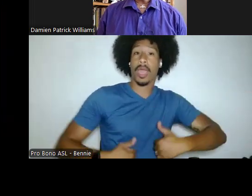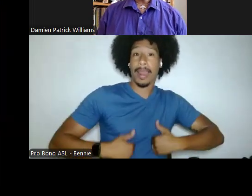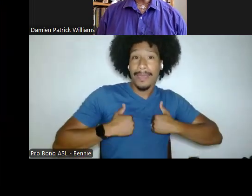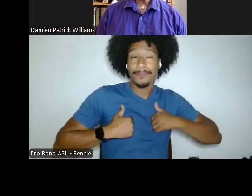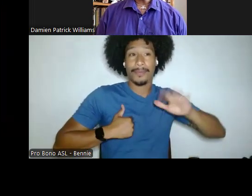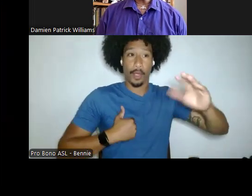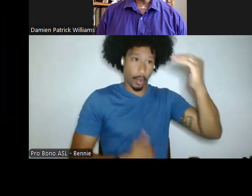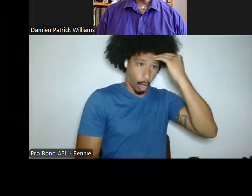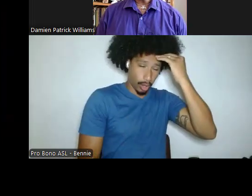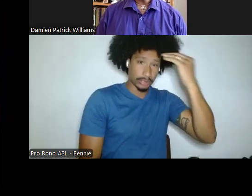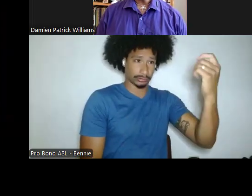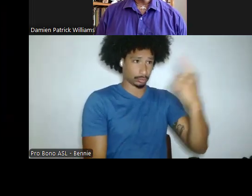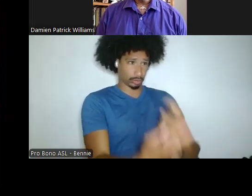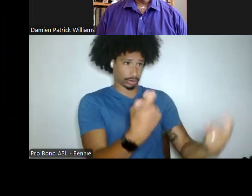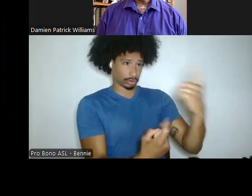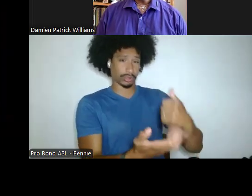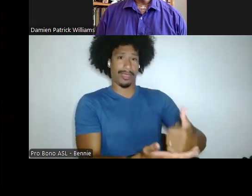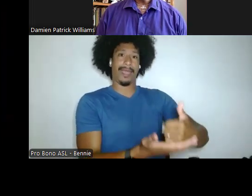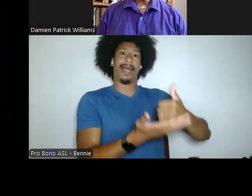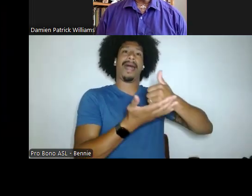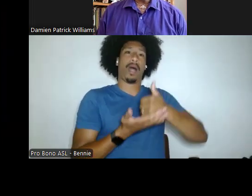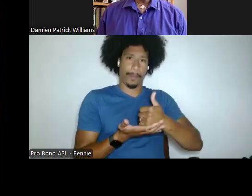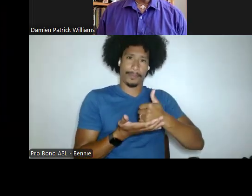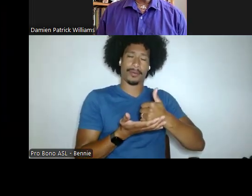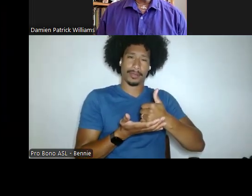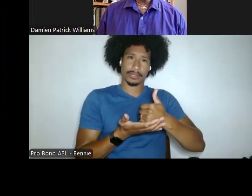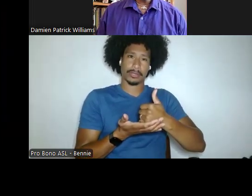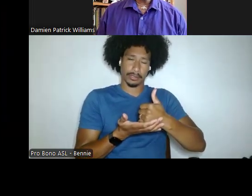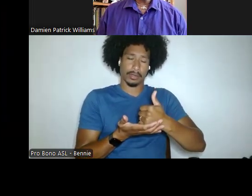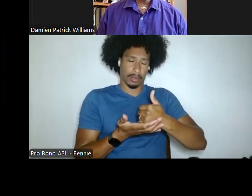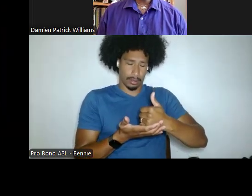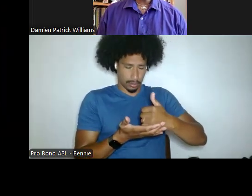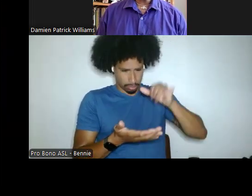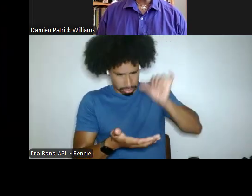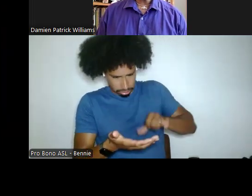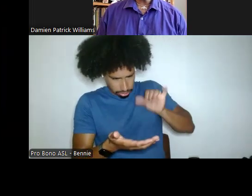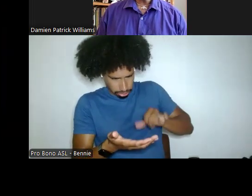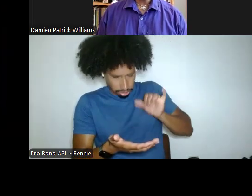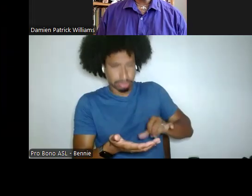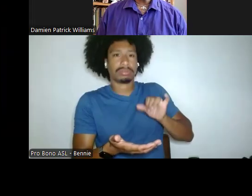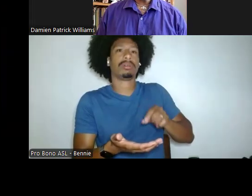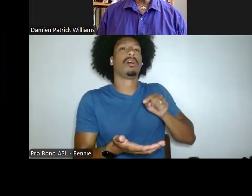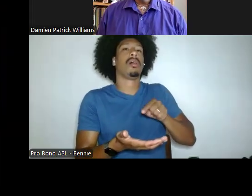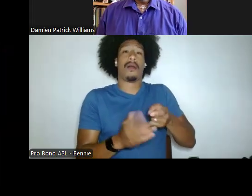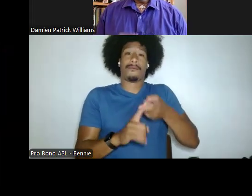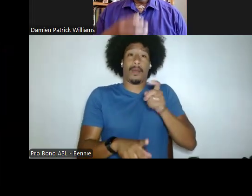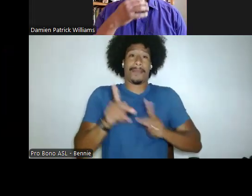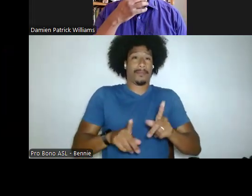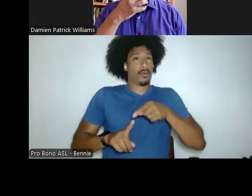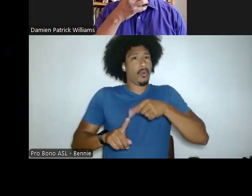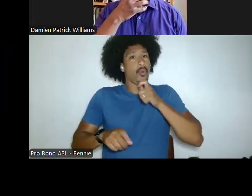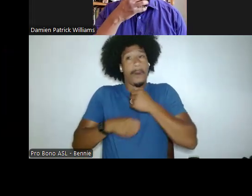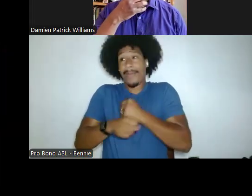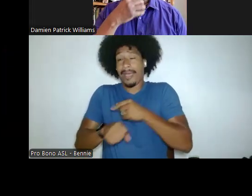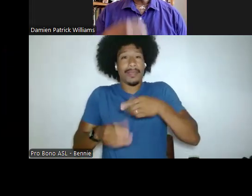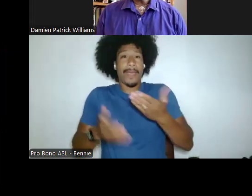up those possibilities and highlight them for people who just did not have that direct experience for themselves.